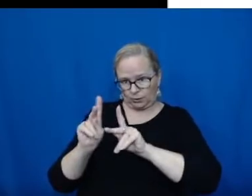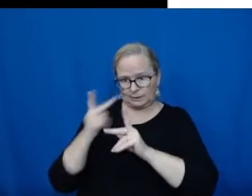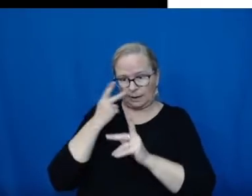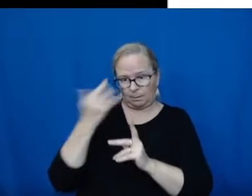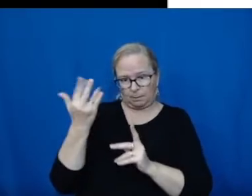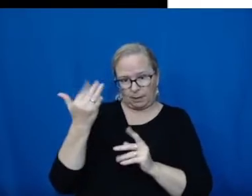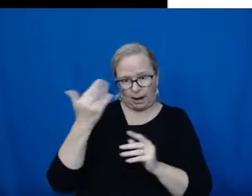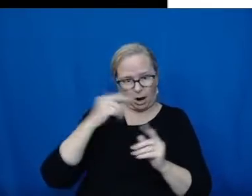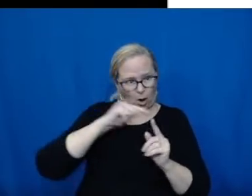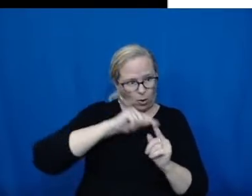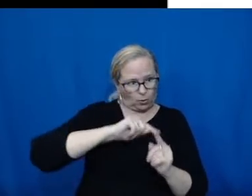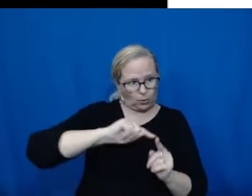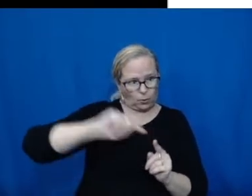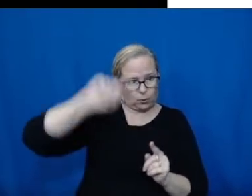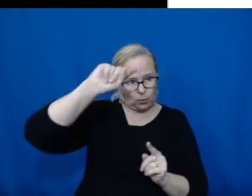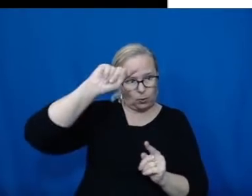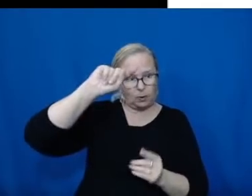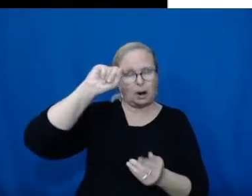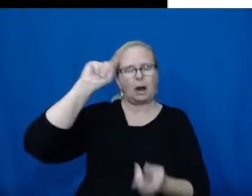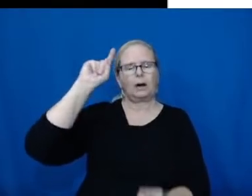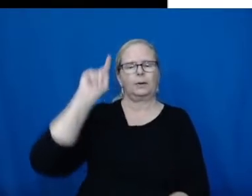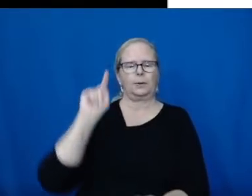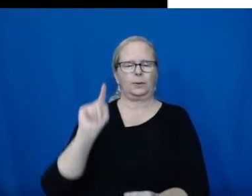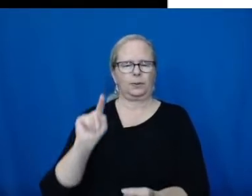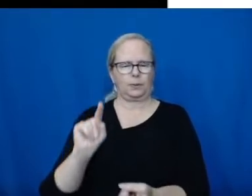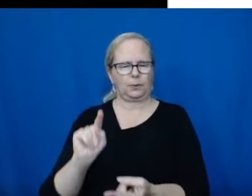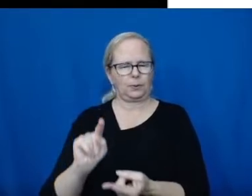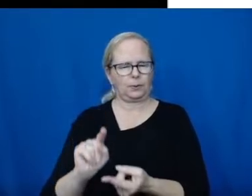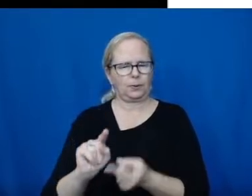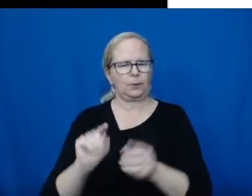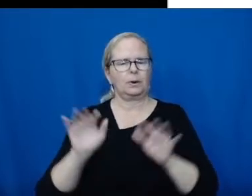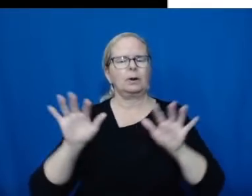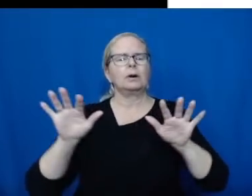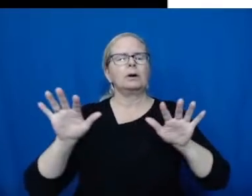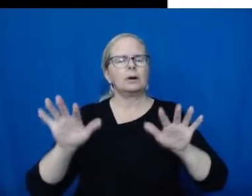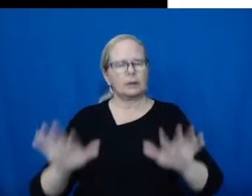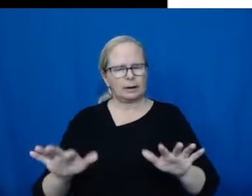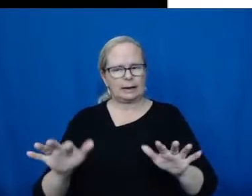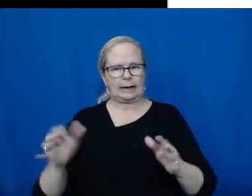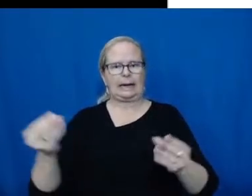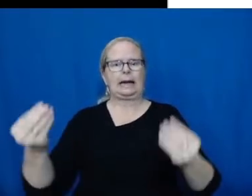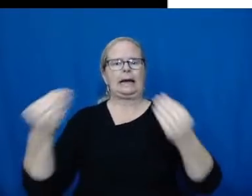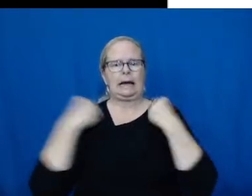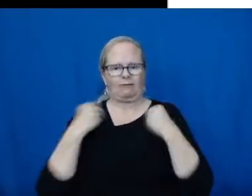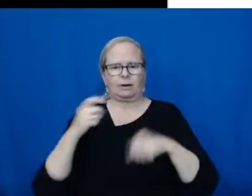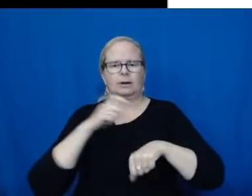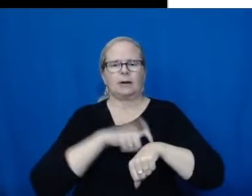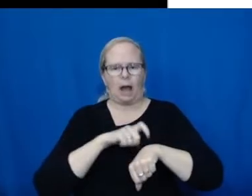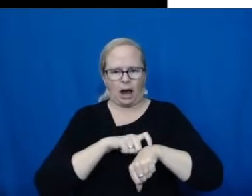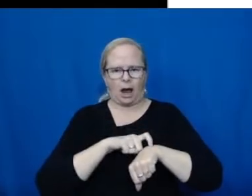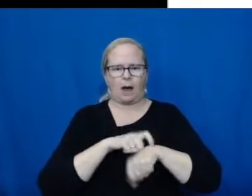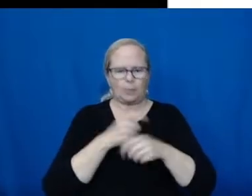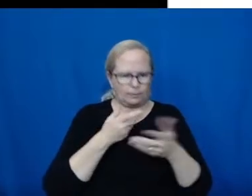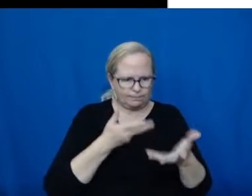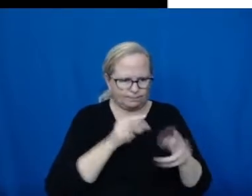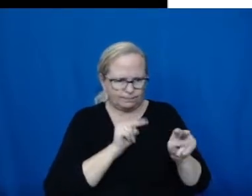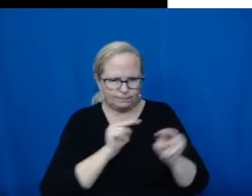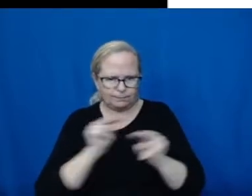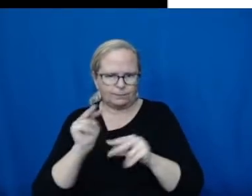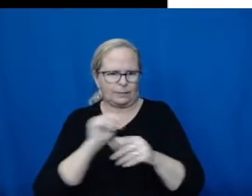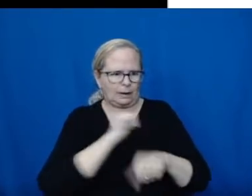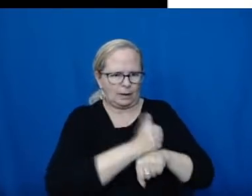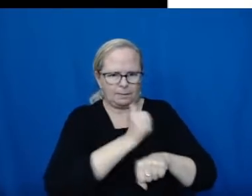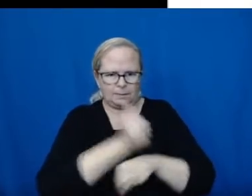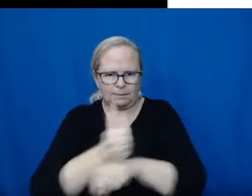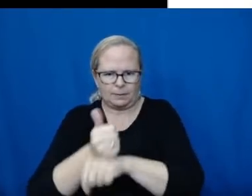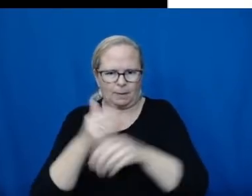to react and to implement public health measures and to stop such an outbreak. If we would have a very effective vaccine, like